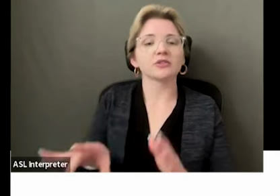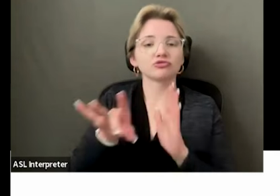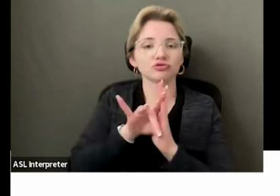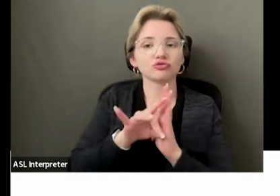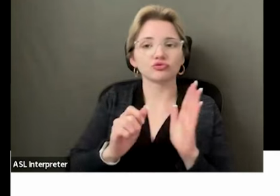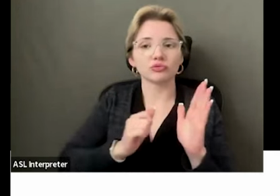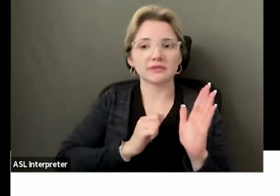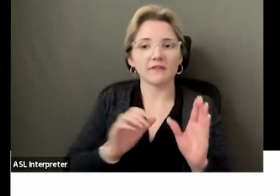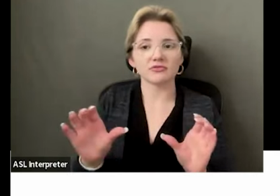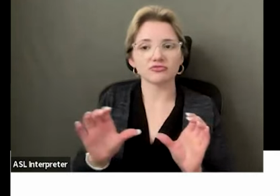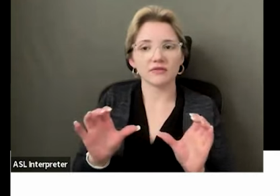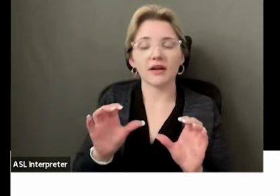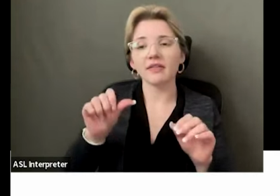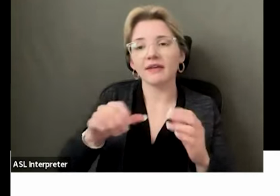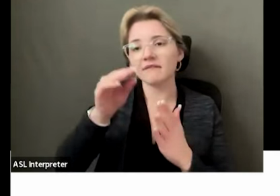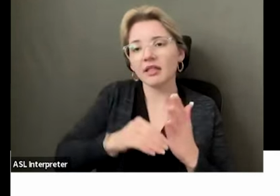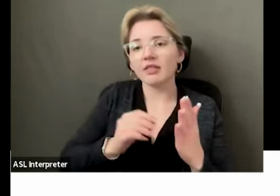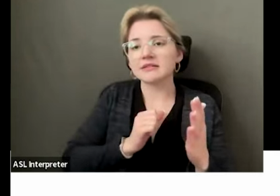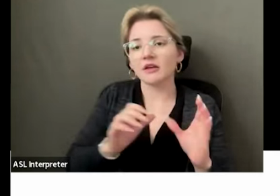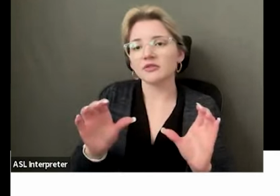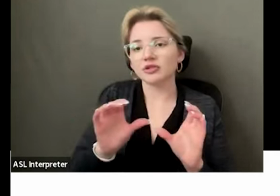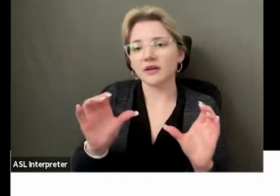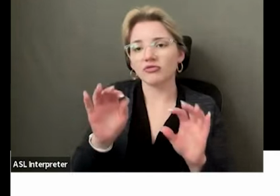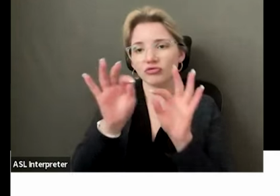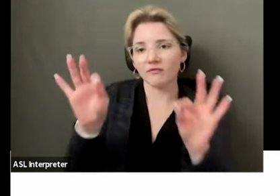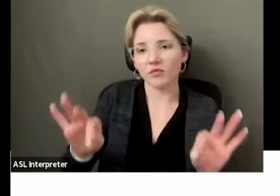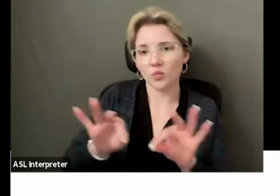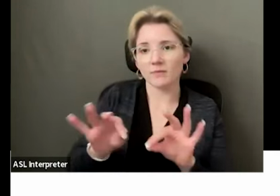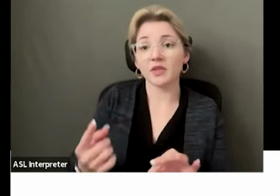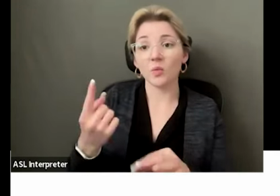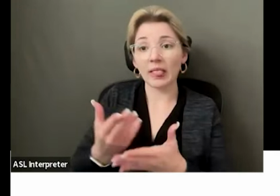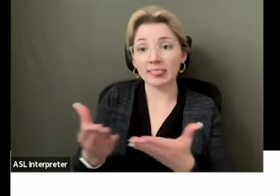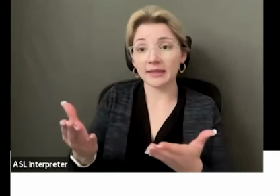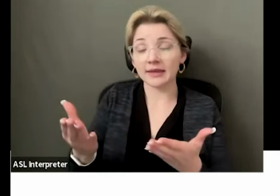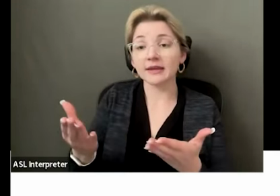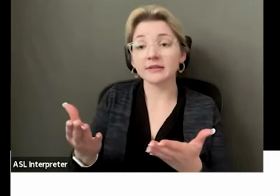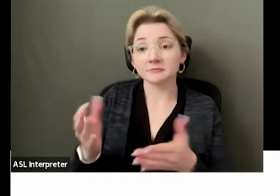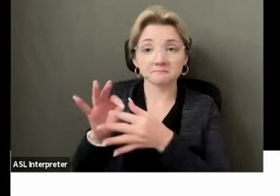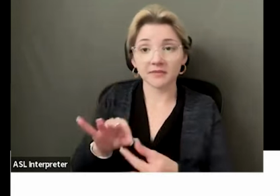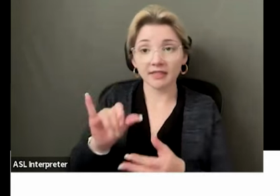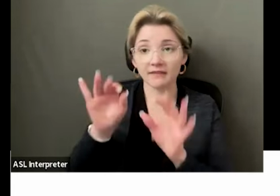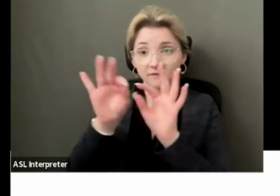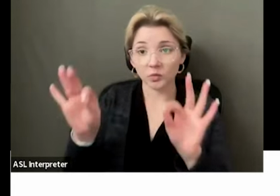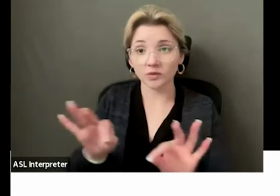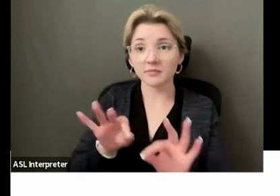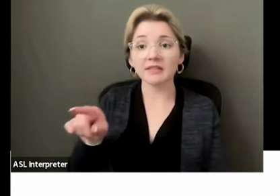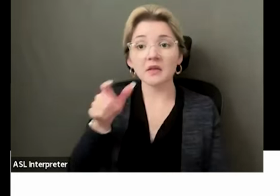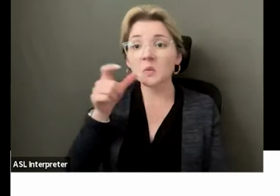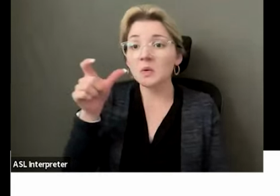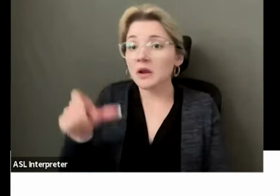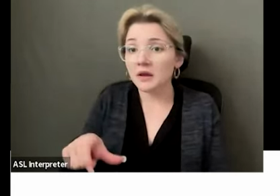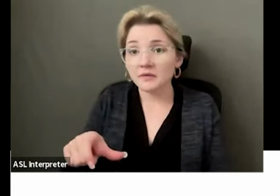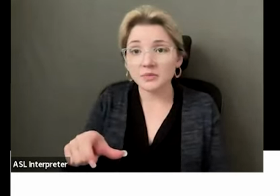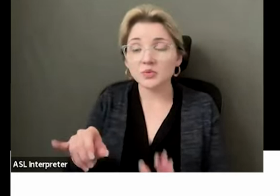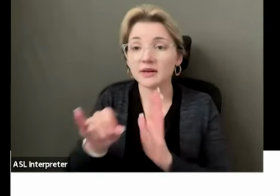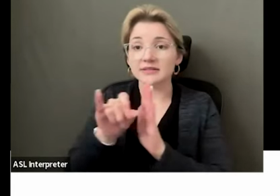this self-certification form. One thing to point out when completing this form is they don't have to identify as one type of survivor.